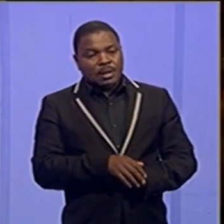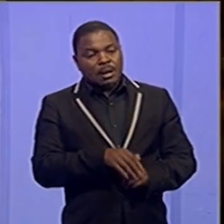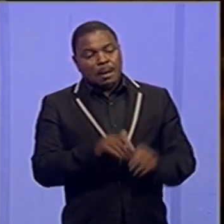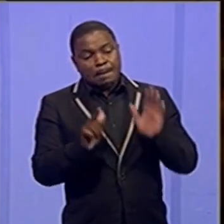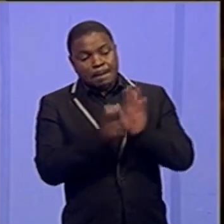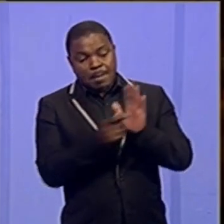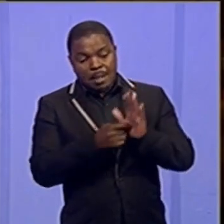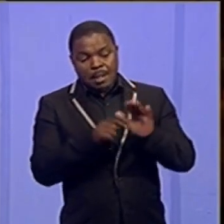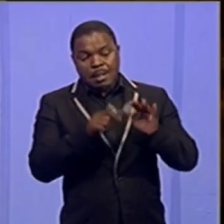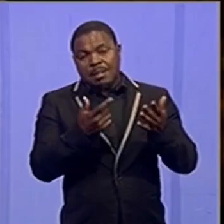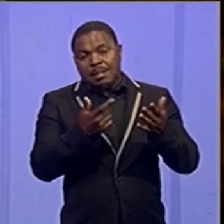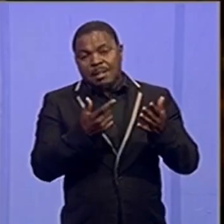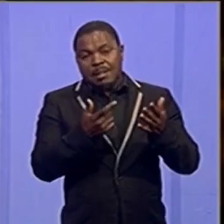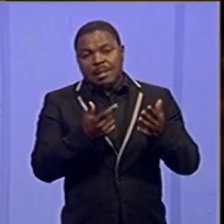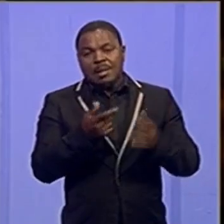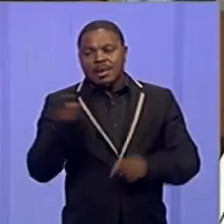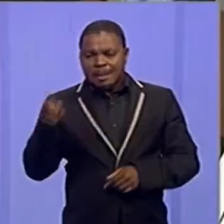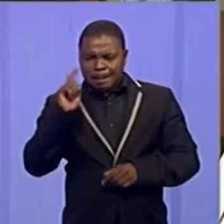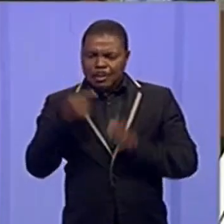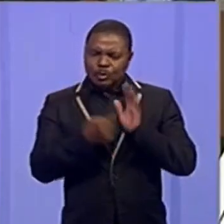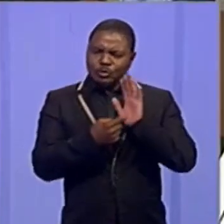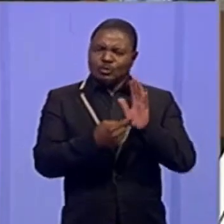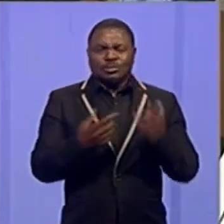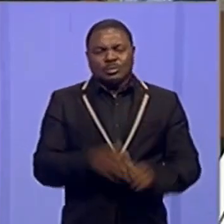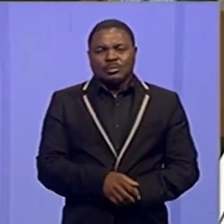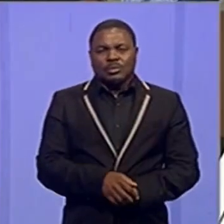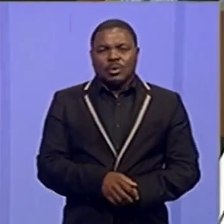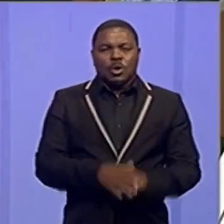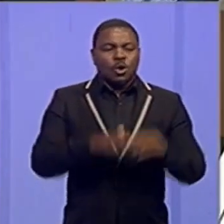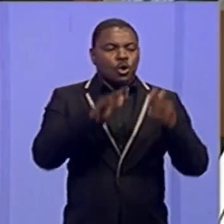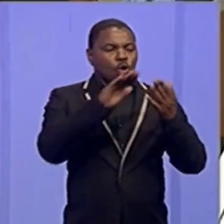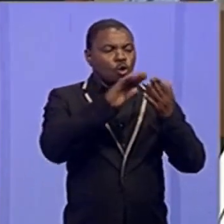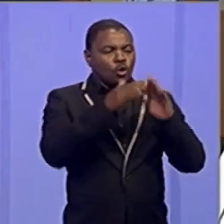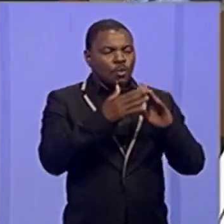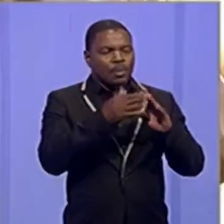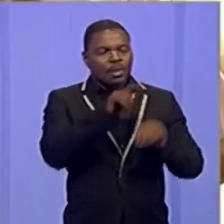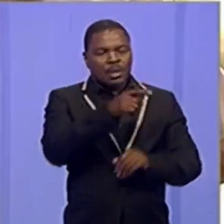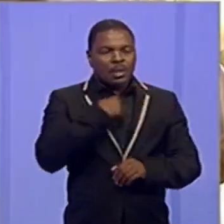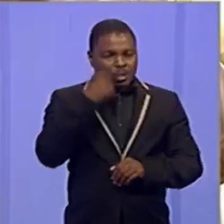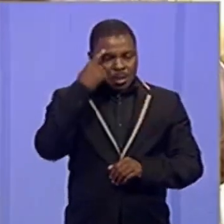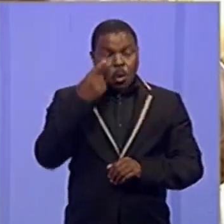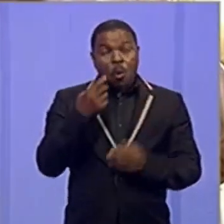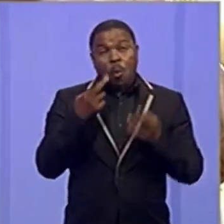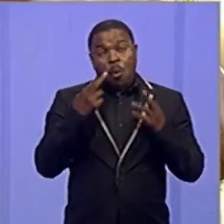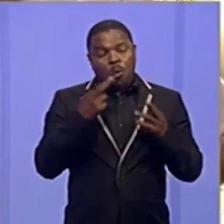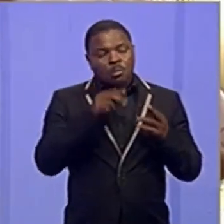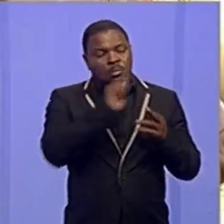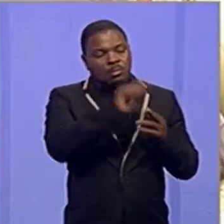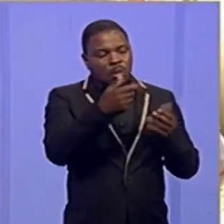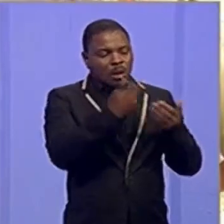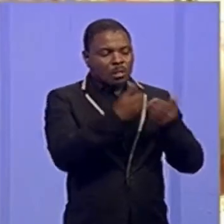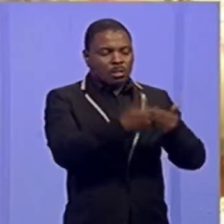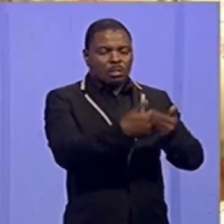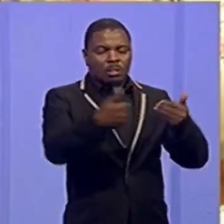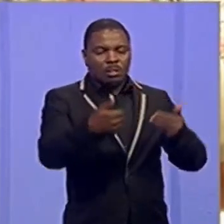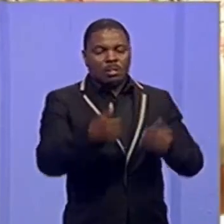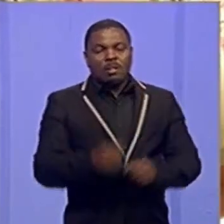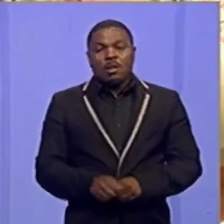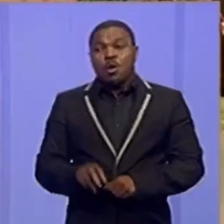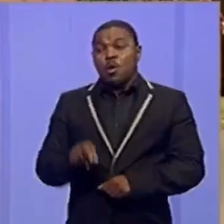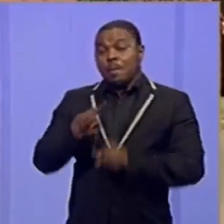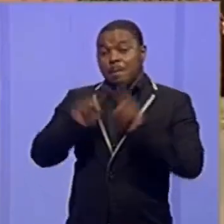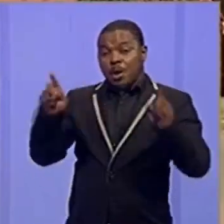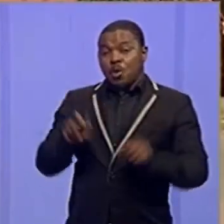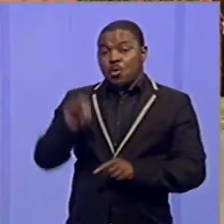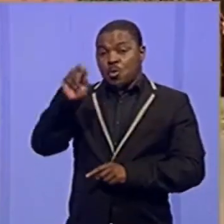legislation, certainly it should have shown. Le fa baagi ba solofela gore Mmasepala yono tla kgaoganngwa, lefapha la dipuso selegae mo